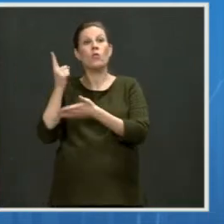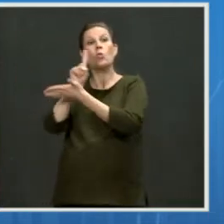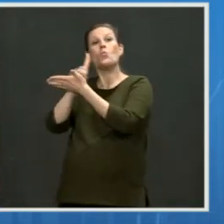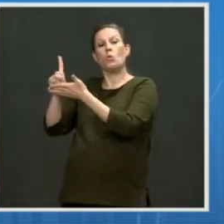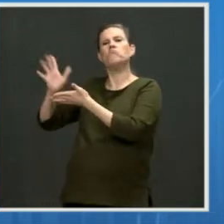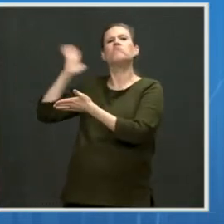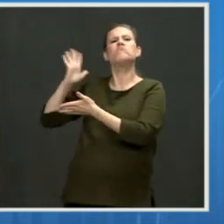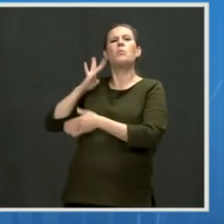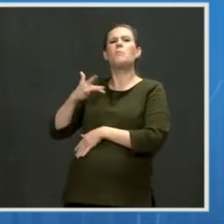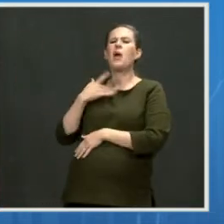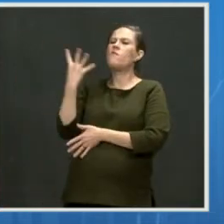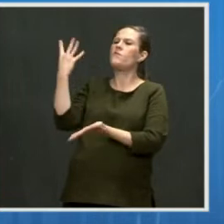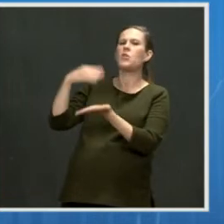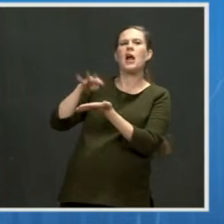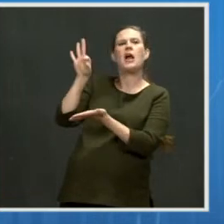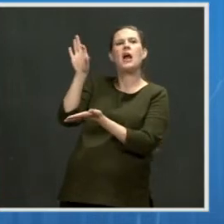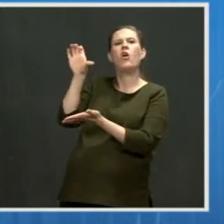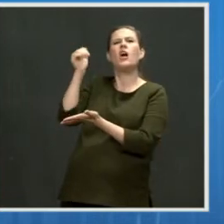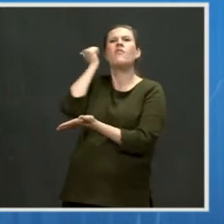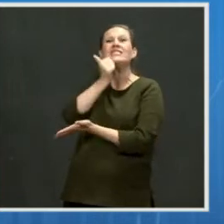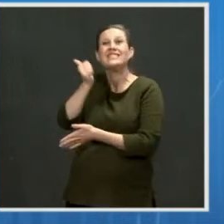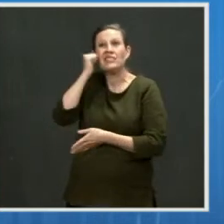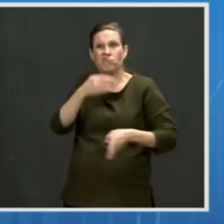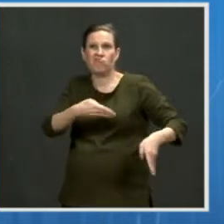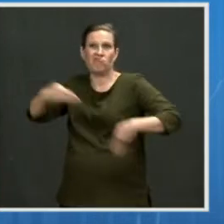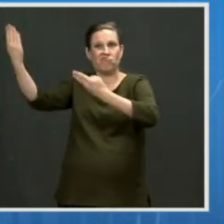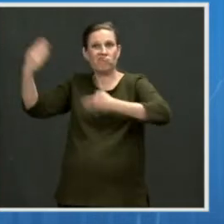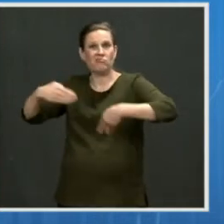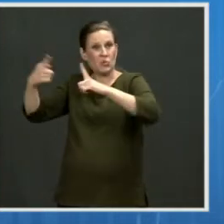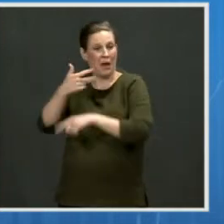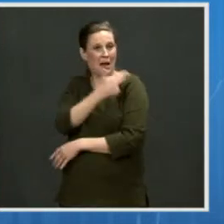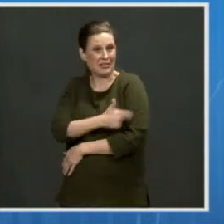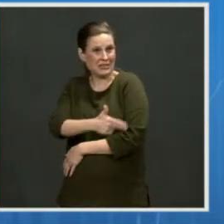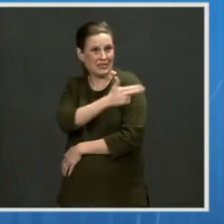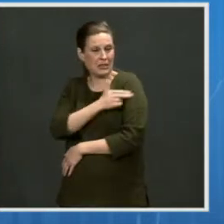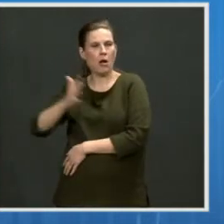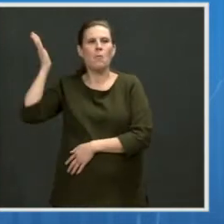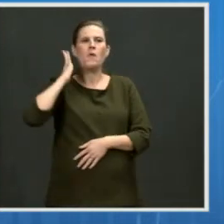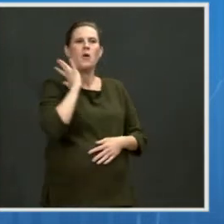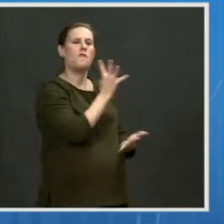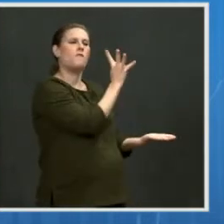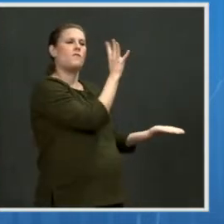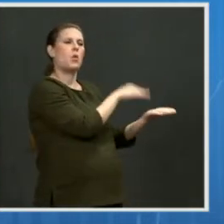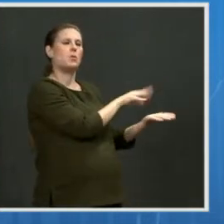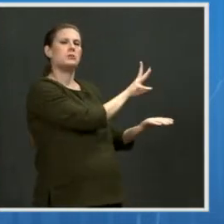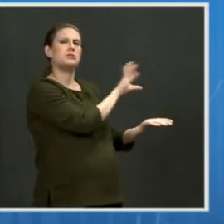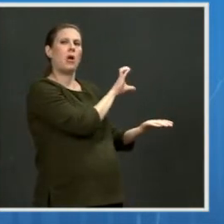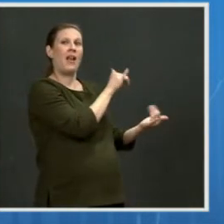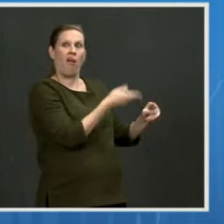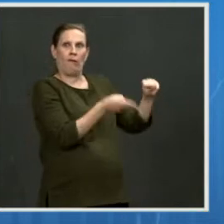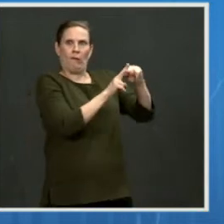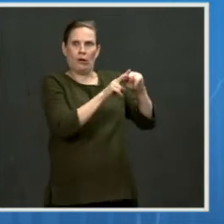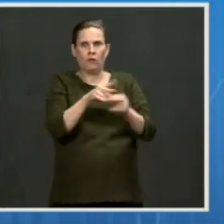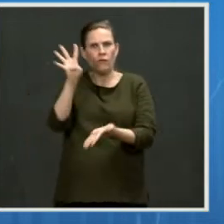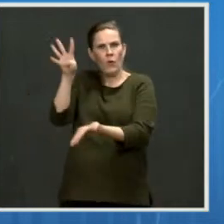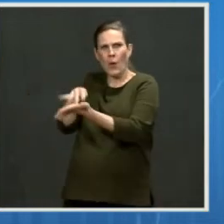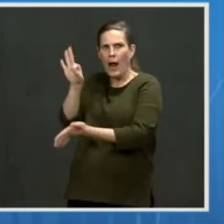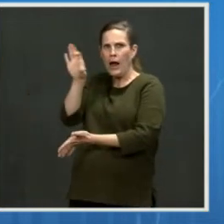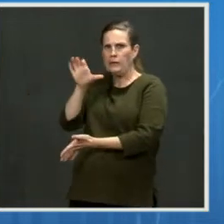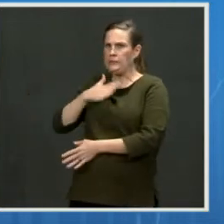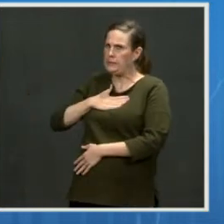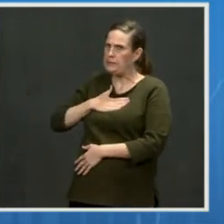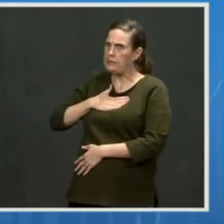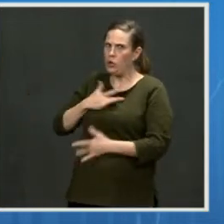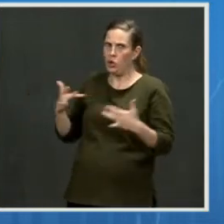day, is up from 4,600 admissions per day in the prior 7-day period. And the 7-day average of deaths